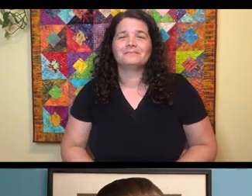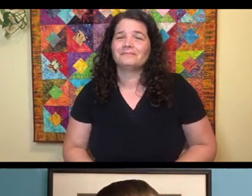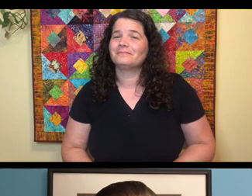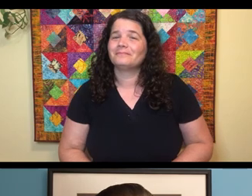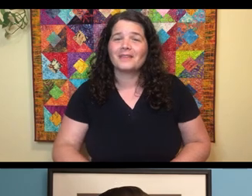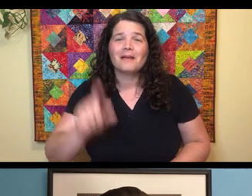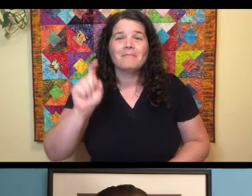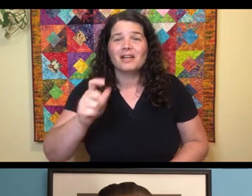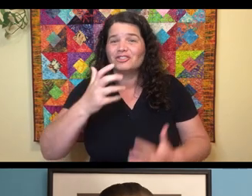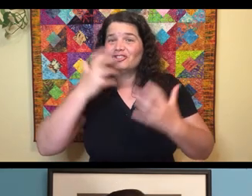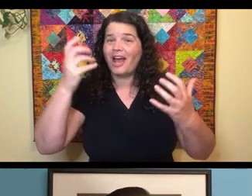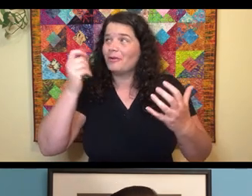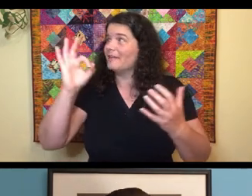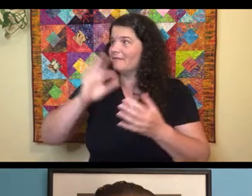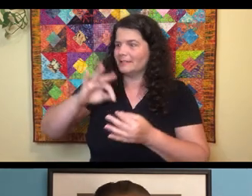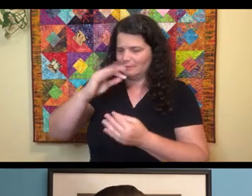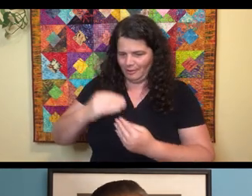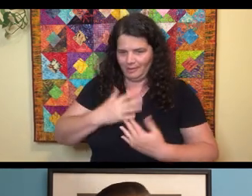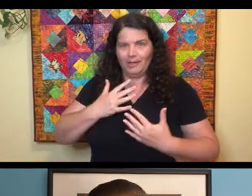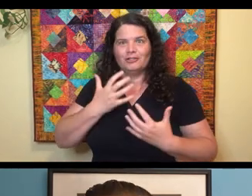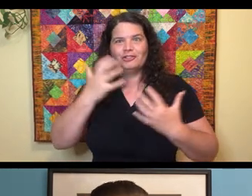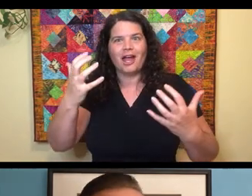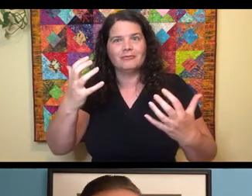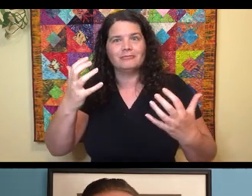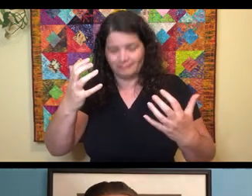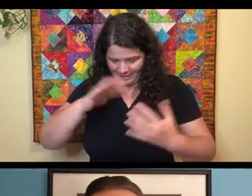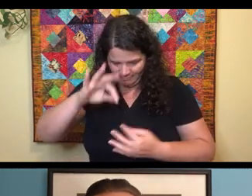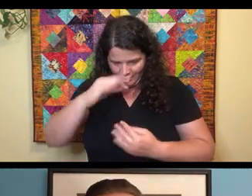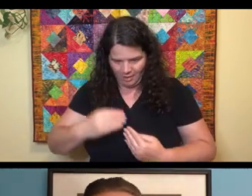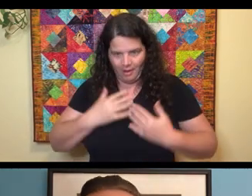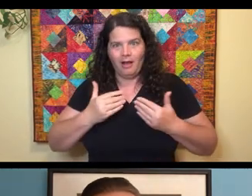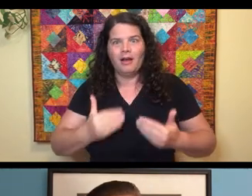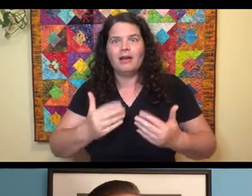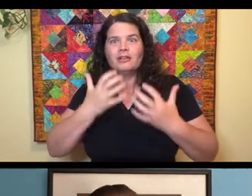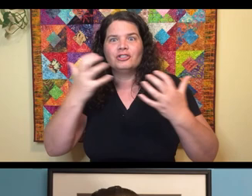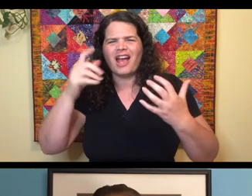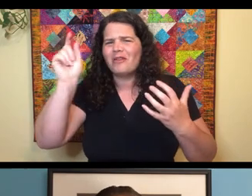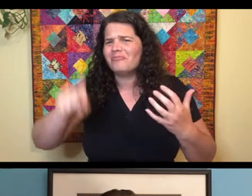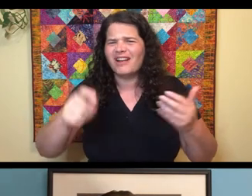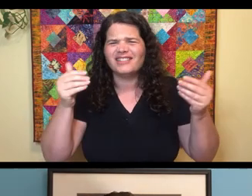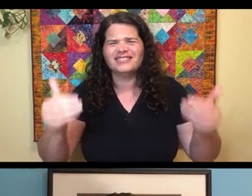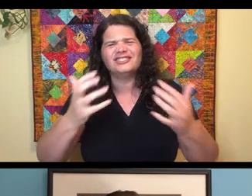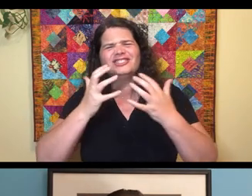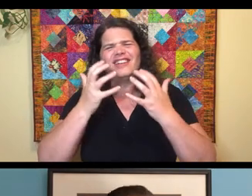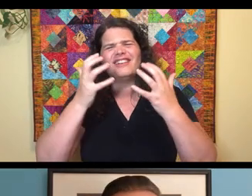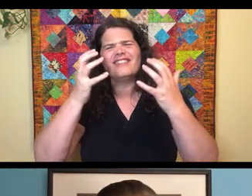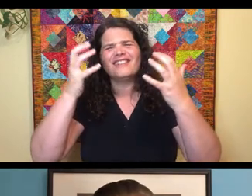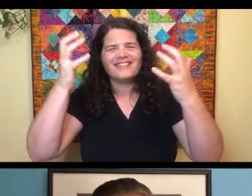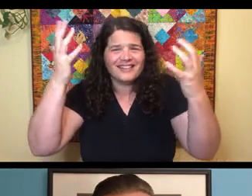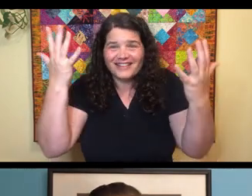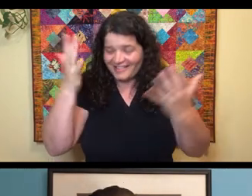love. You gotta shout when the Spirit says shout. You gotta shout when the Spirit says